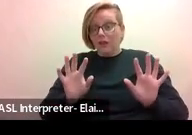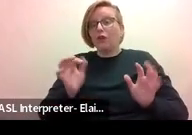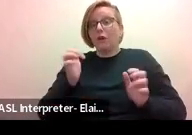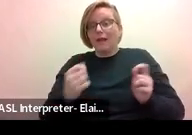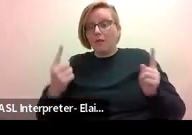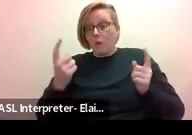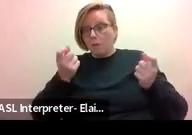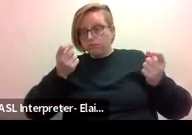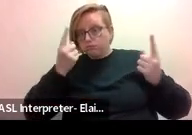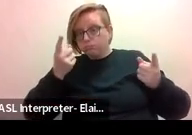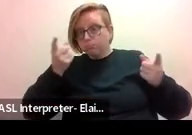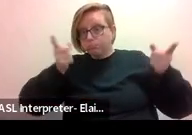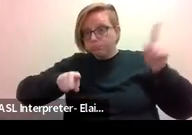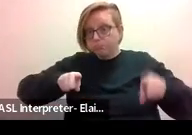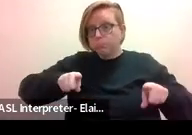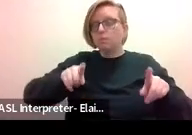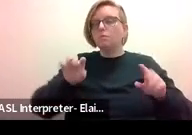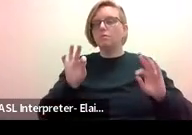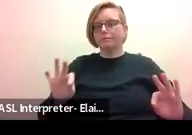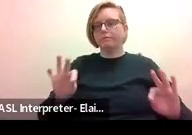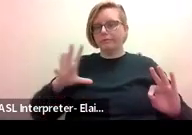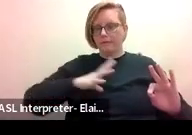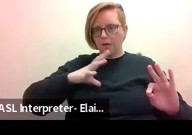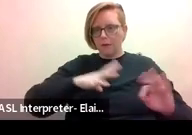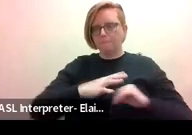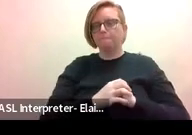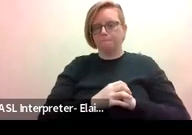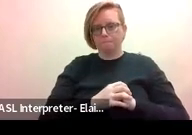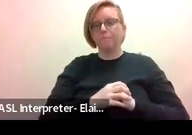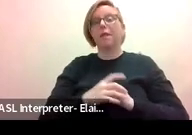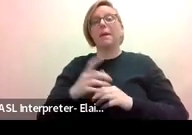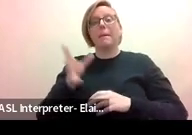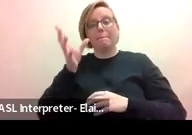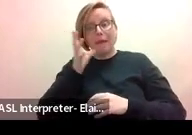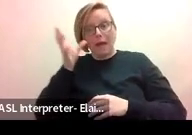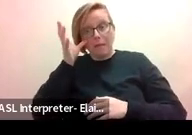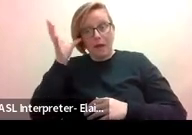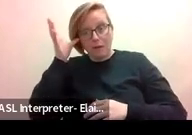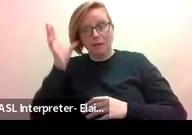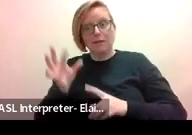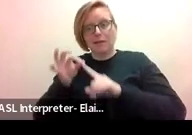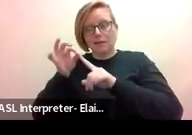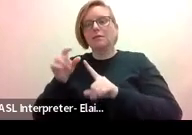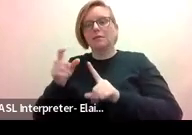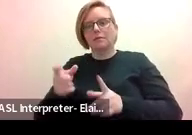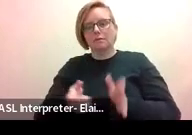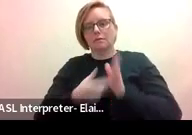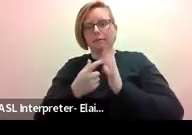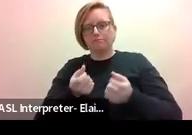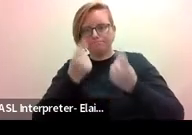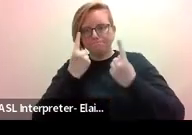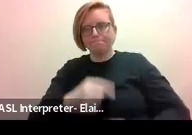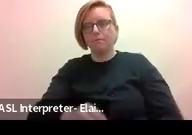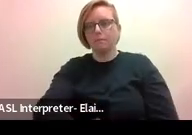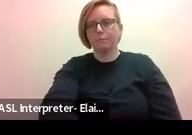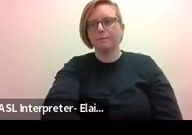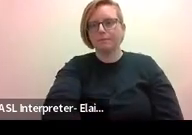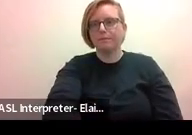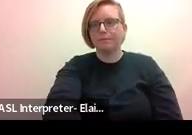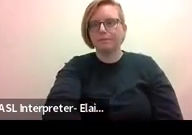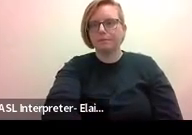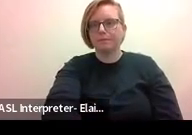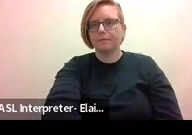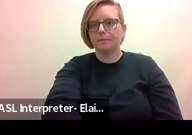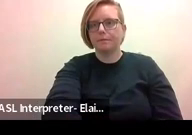everyone at the IEP team meeting, including the parents. So just making sure that's good for everybody. And